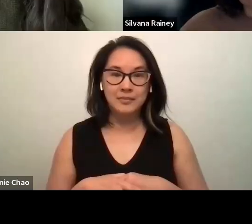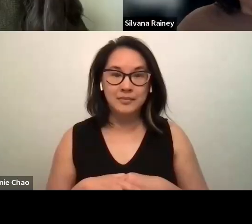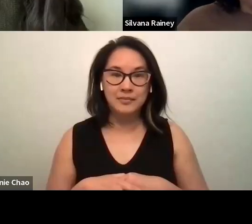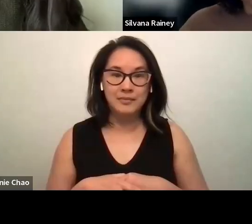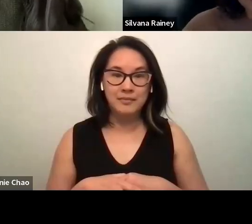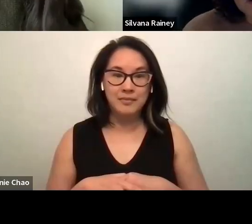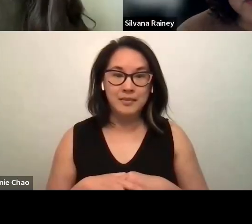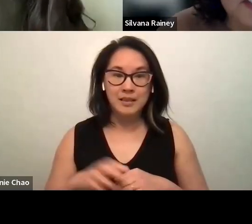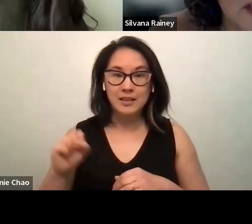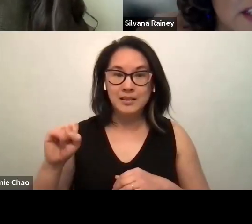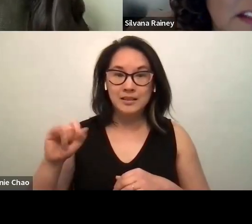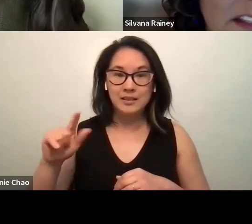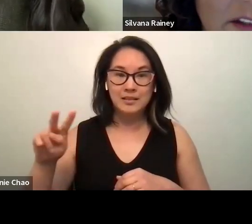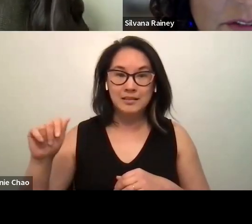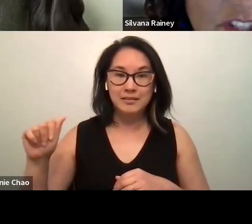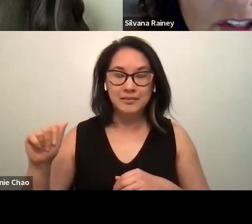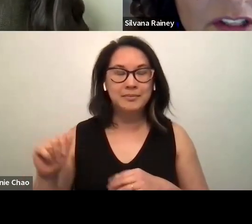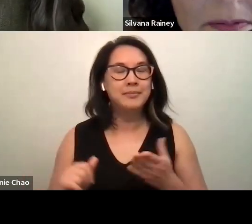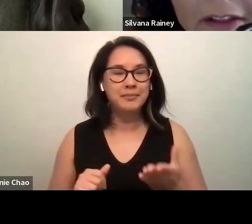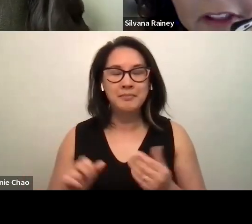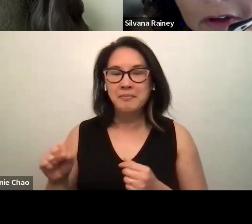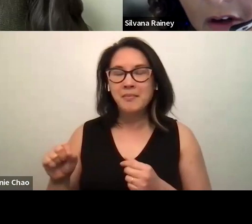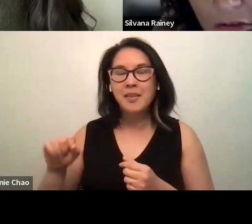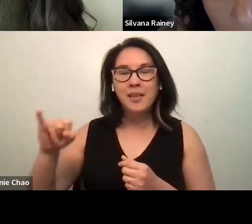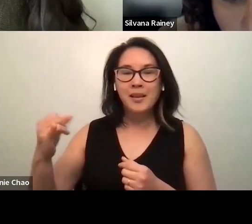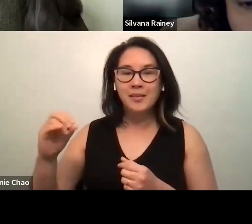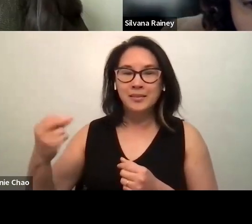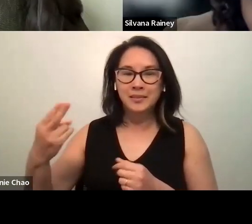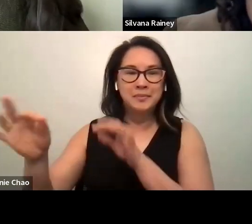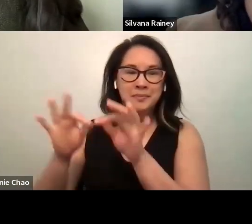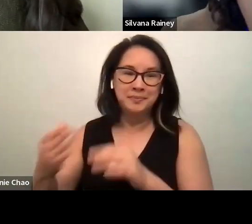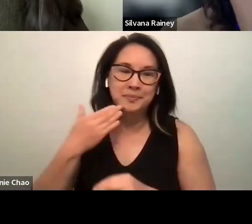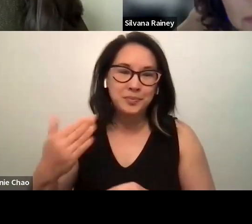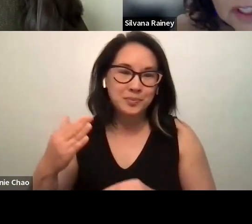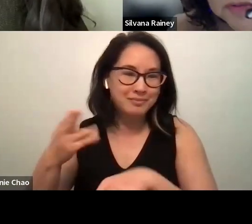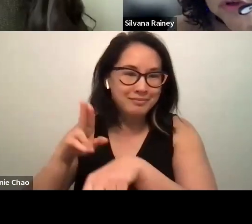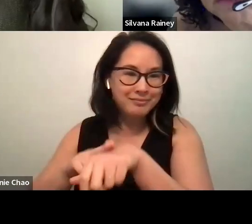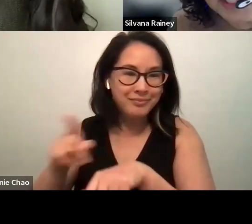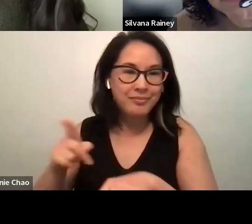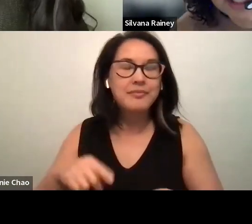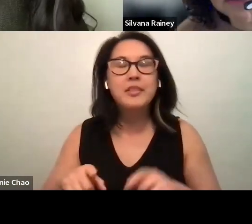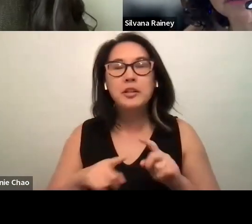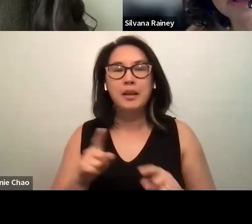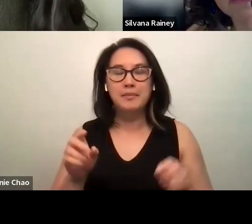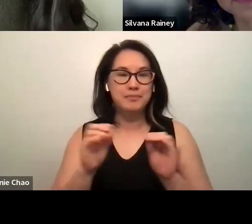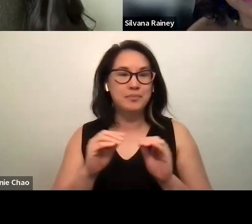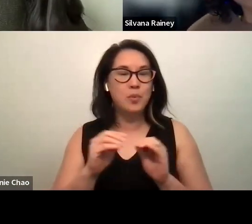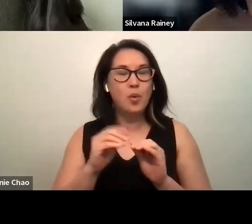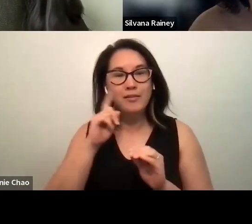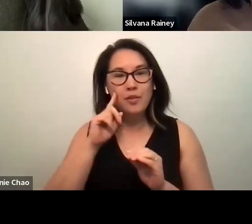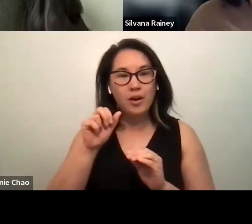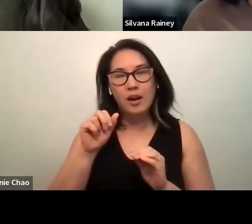Silvana. No, I was just thinking, you know, Josh explained it really well, of course. It's more of the application of